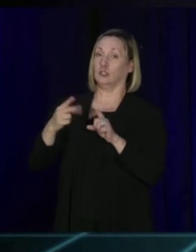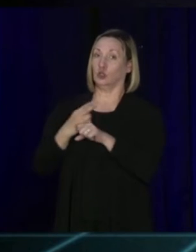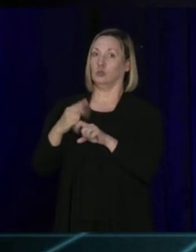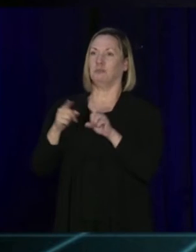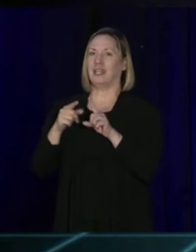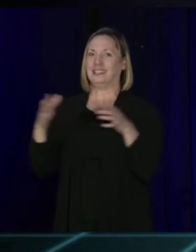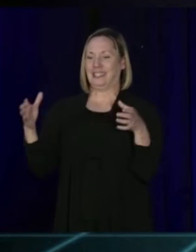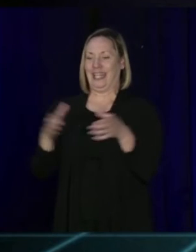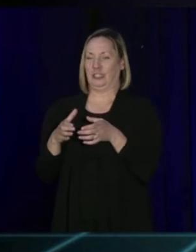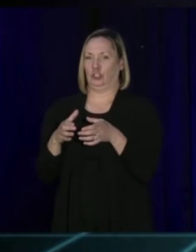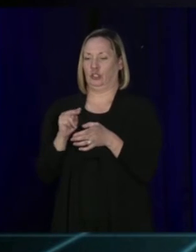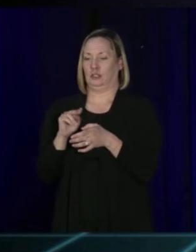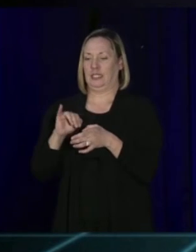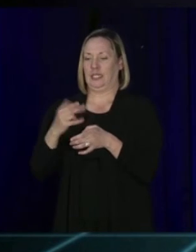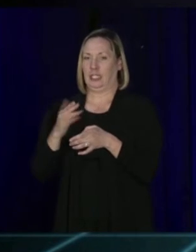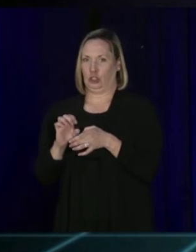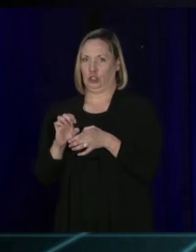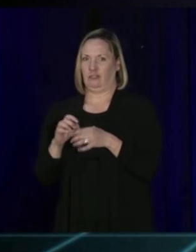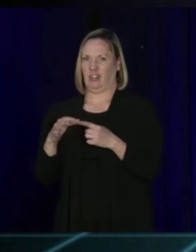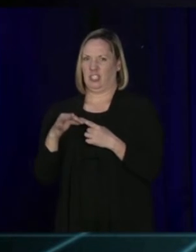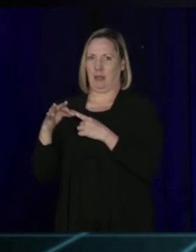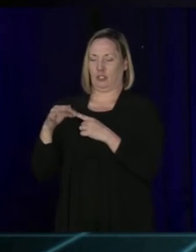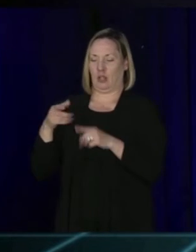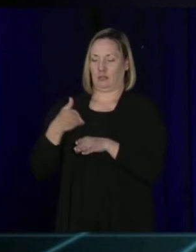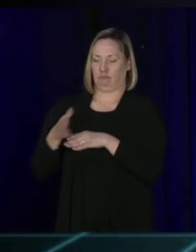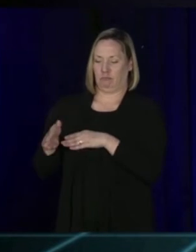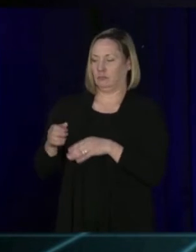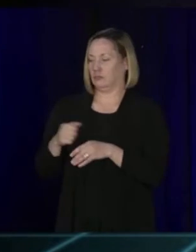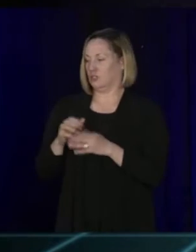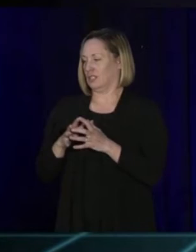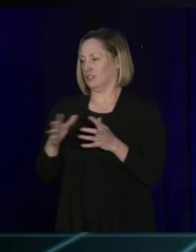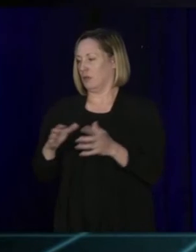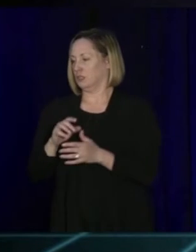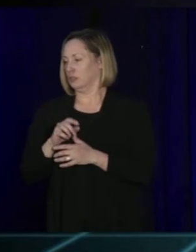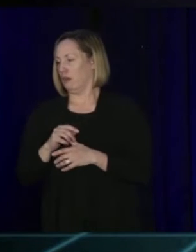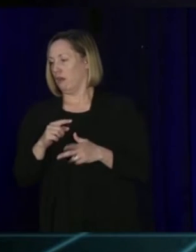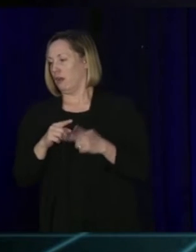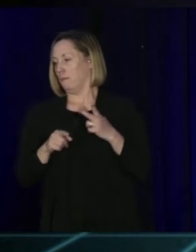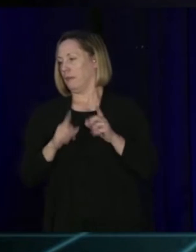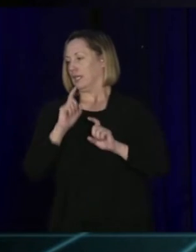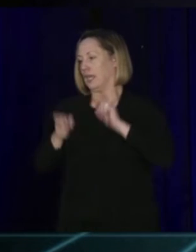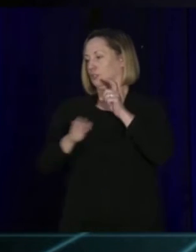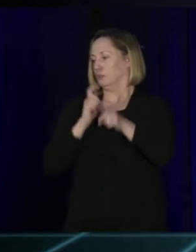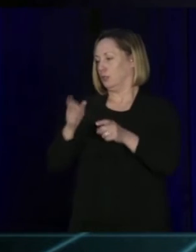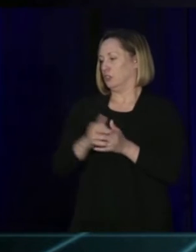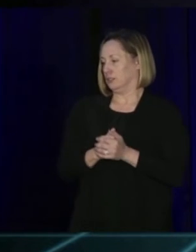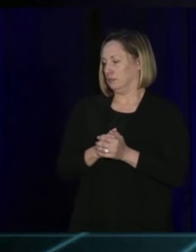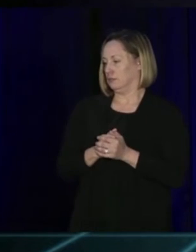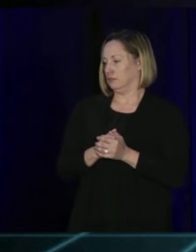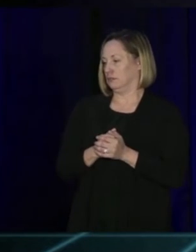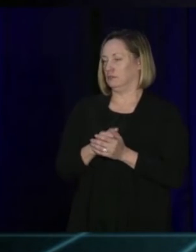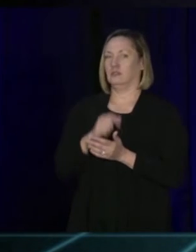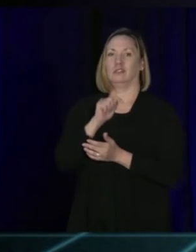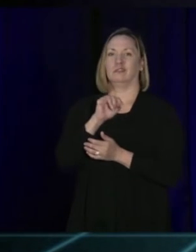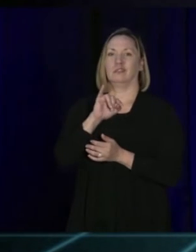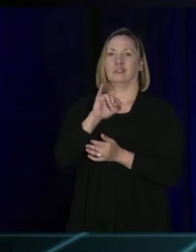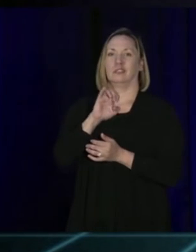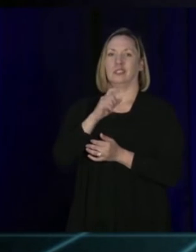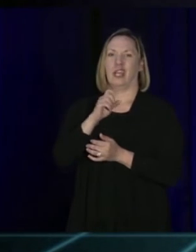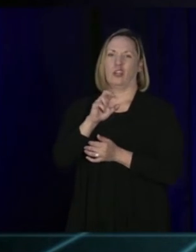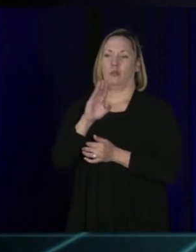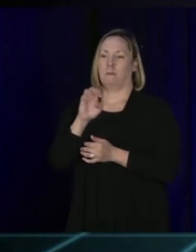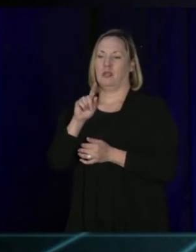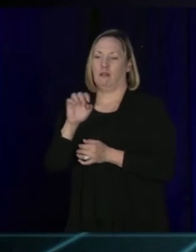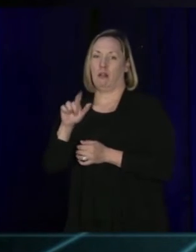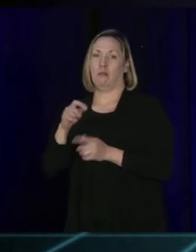many in correlation of Zig engineers out there making contributions to Tiger Beetle and other projects. it's only going to get